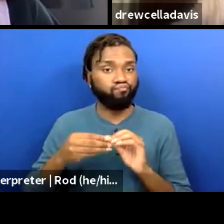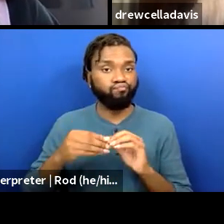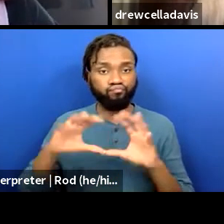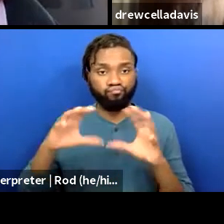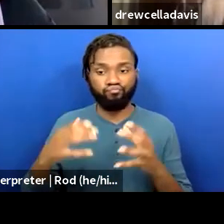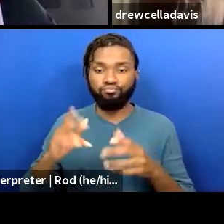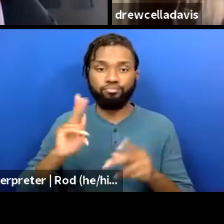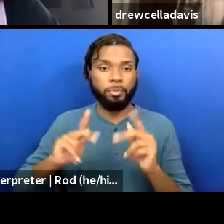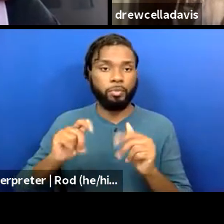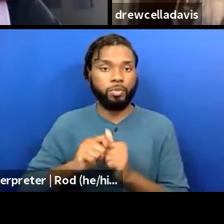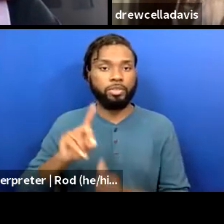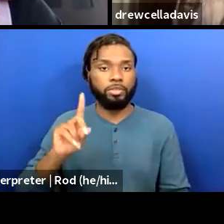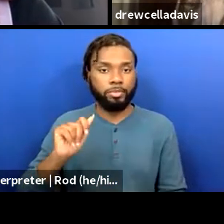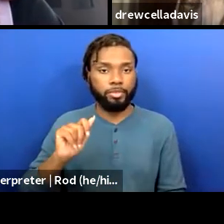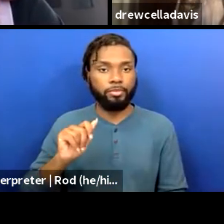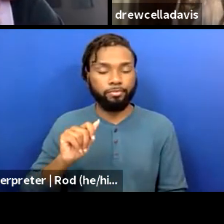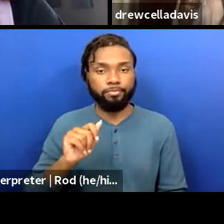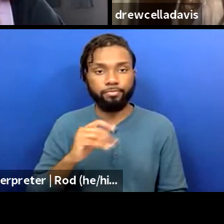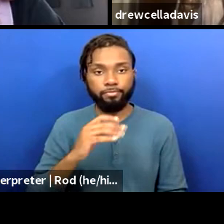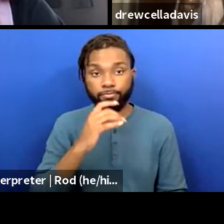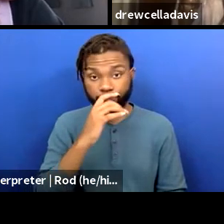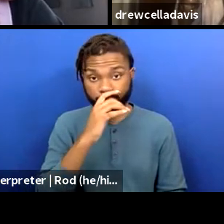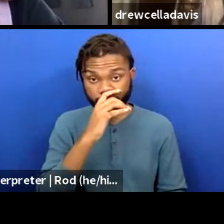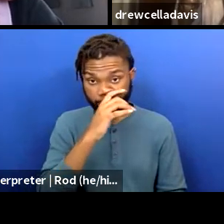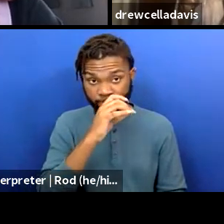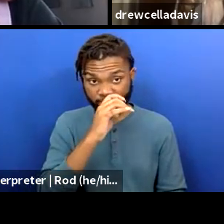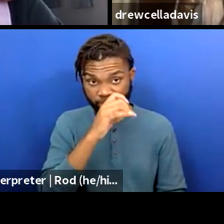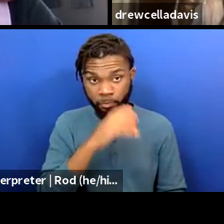with disabilities.